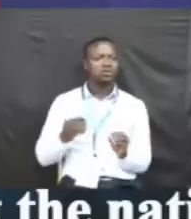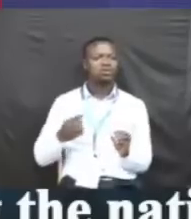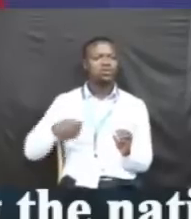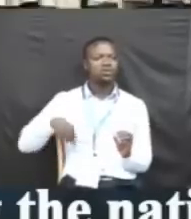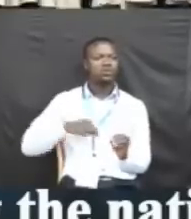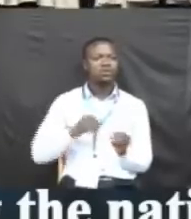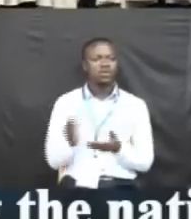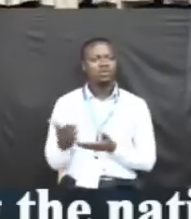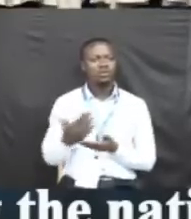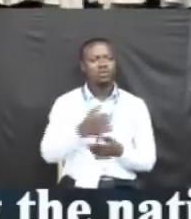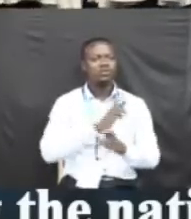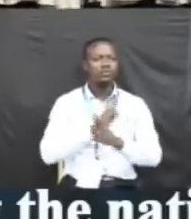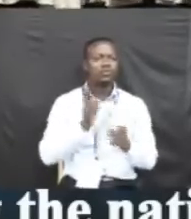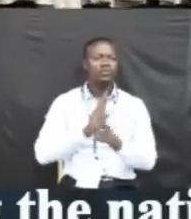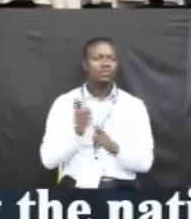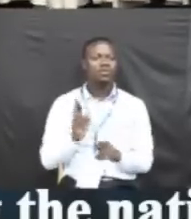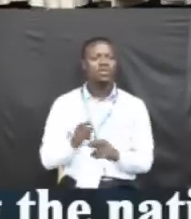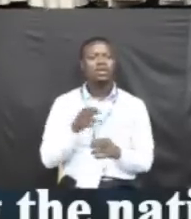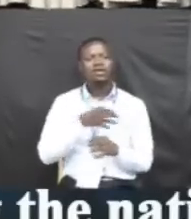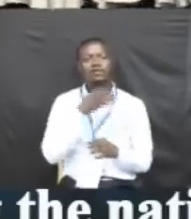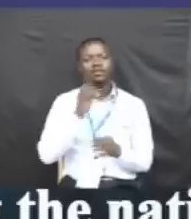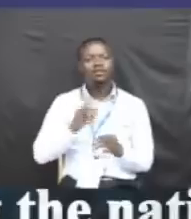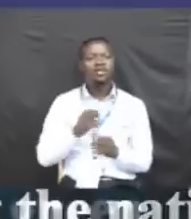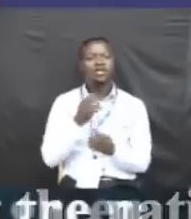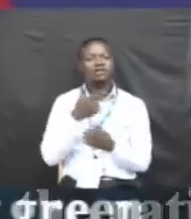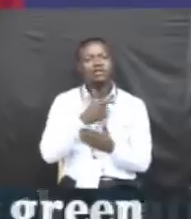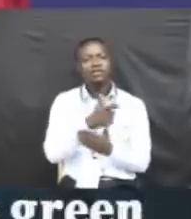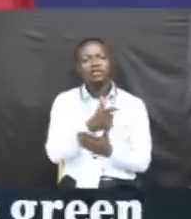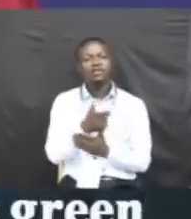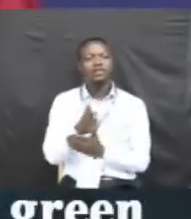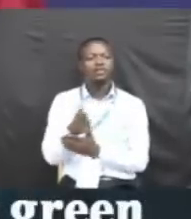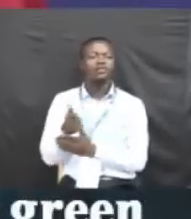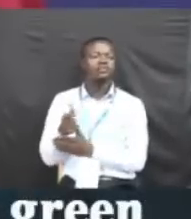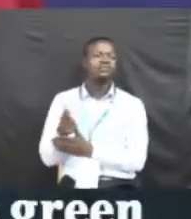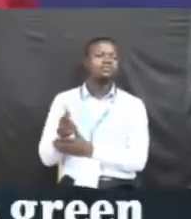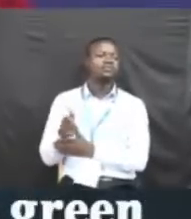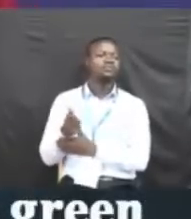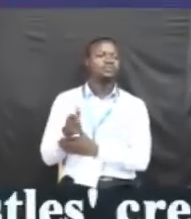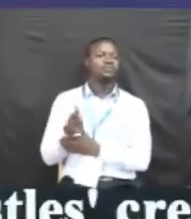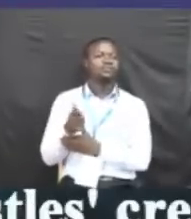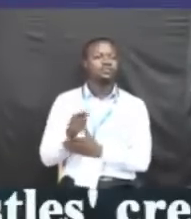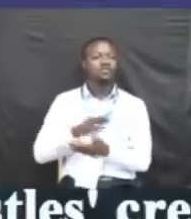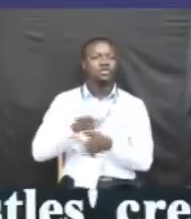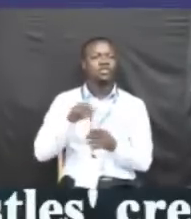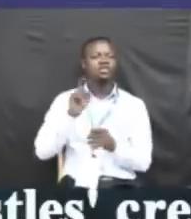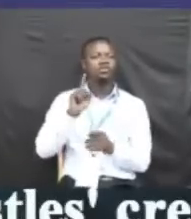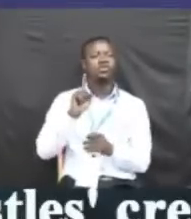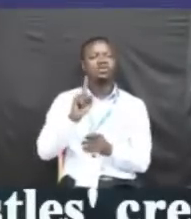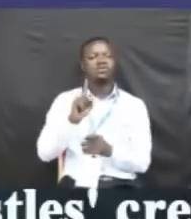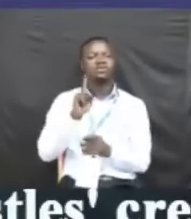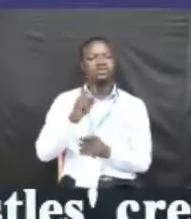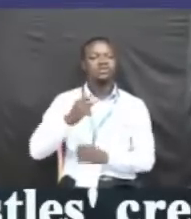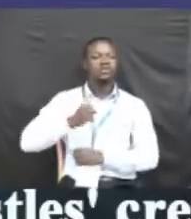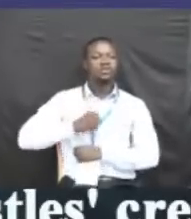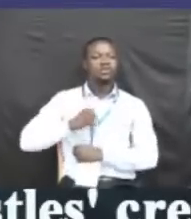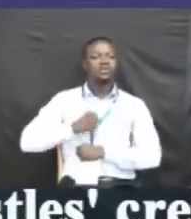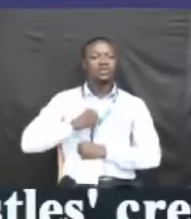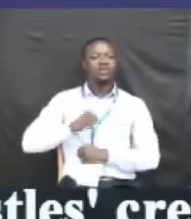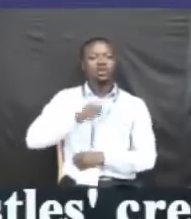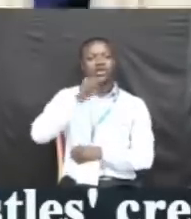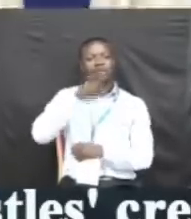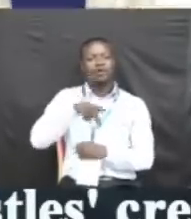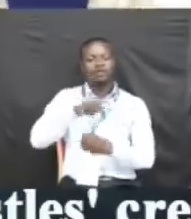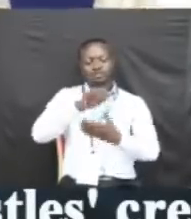the rest is directed that fills our bra. All we need is soldiers